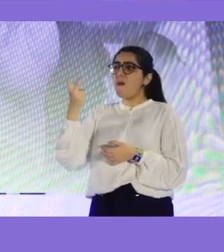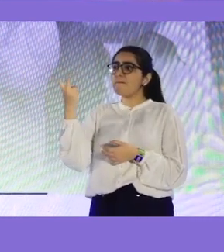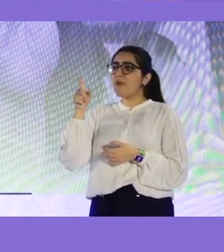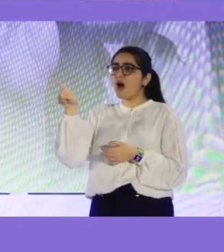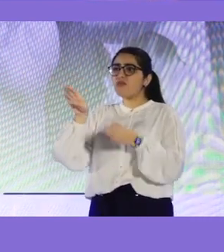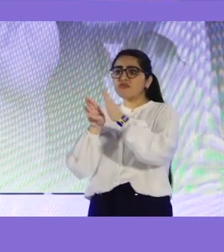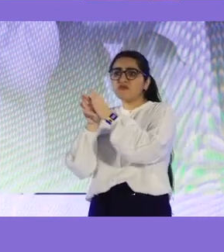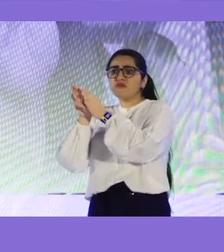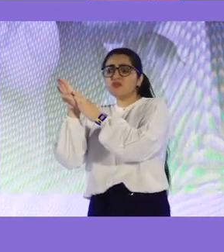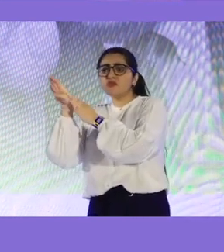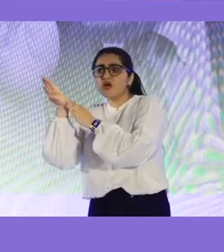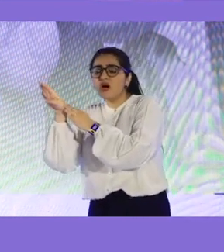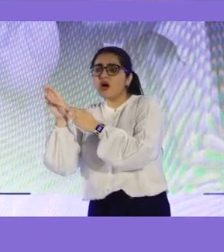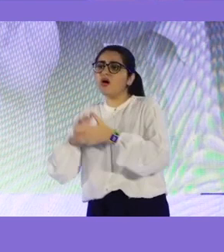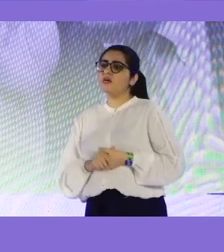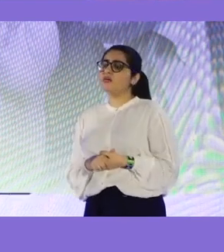always comfortable.